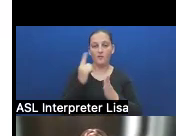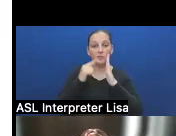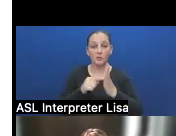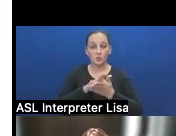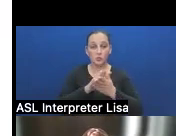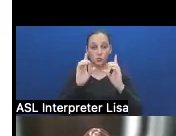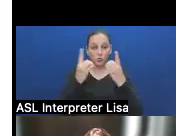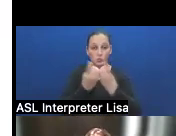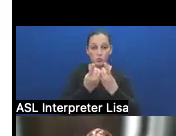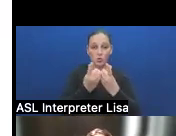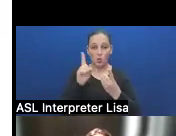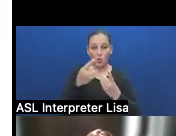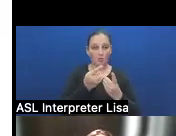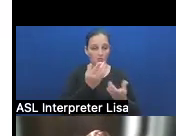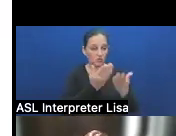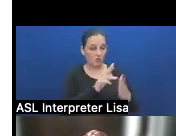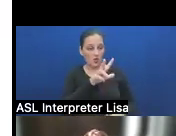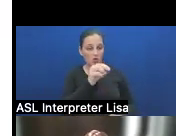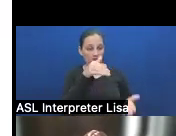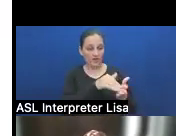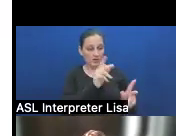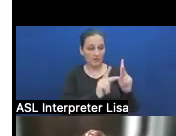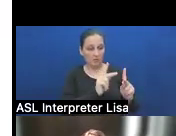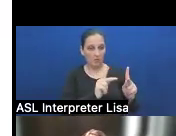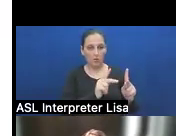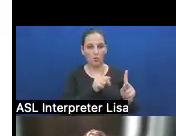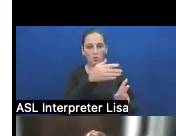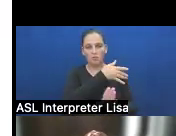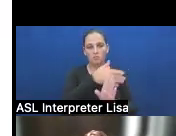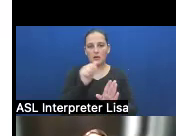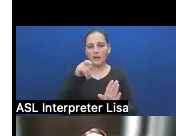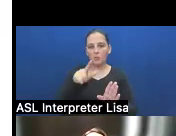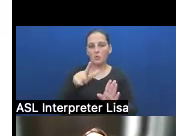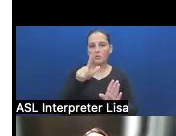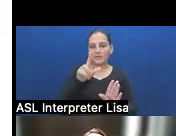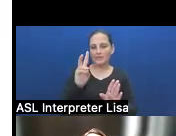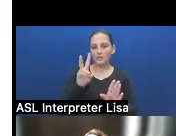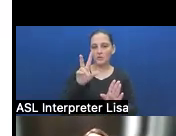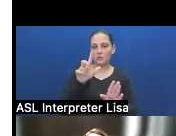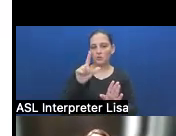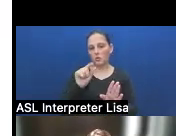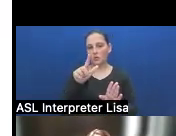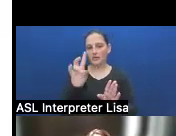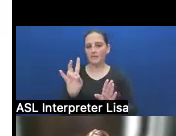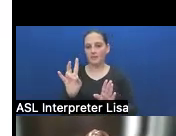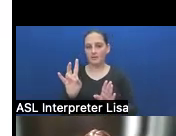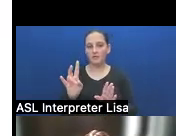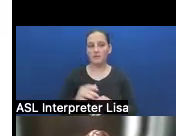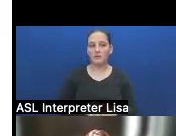you're serving only 30,000 people, you have till April 26th, 2027. Generally,